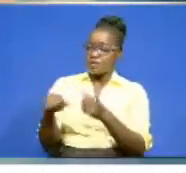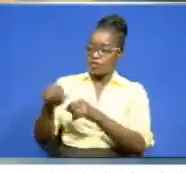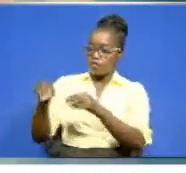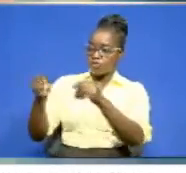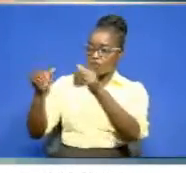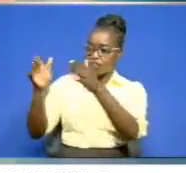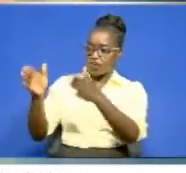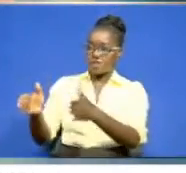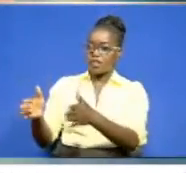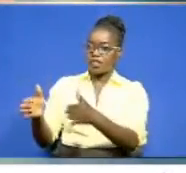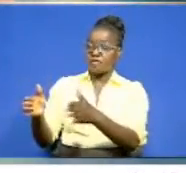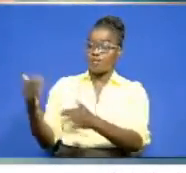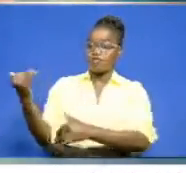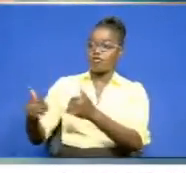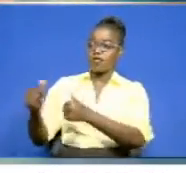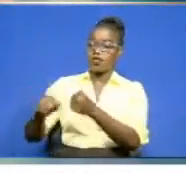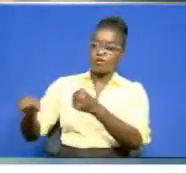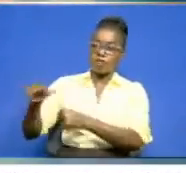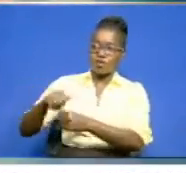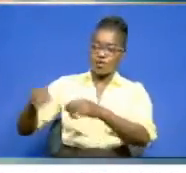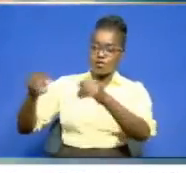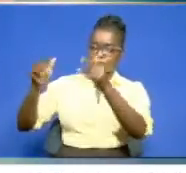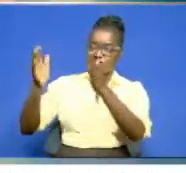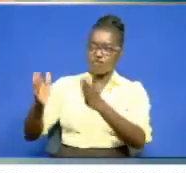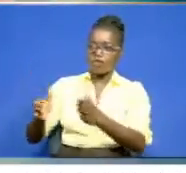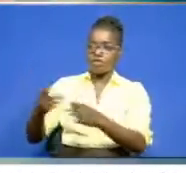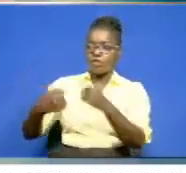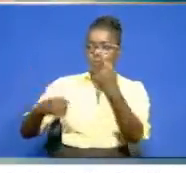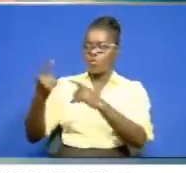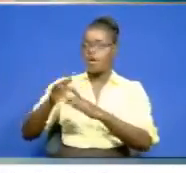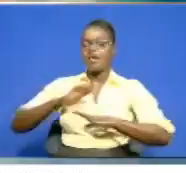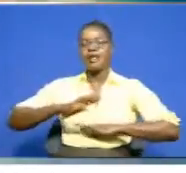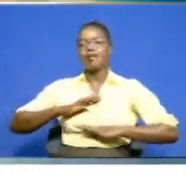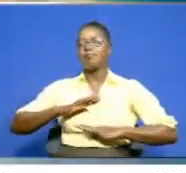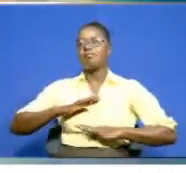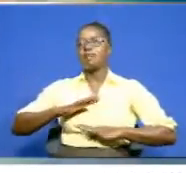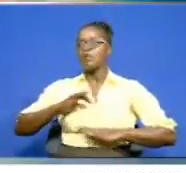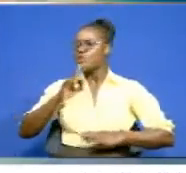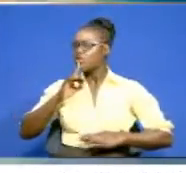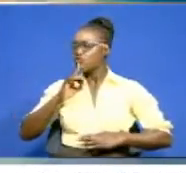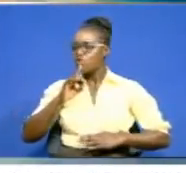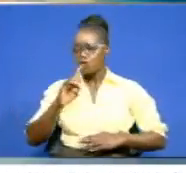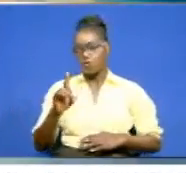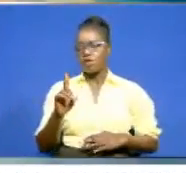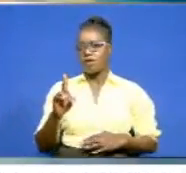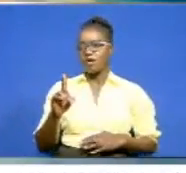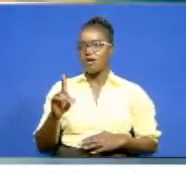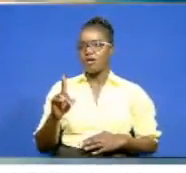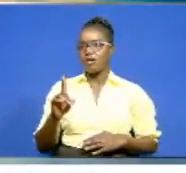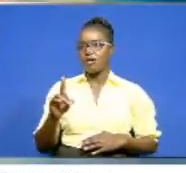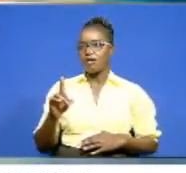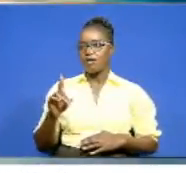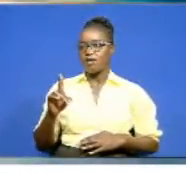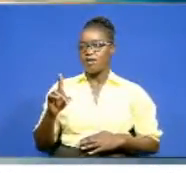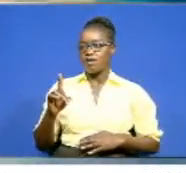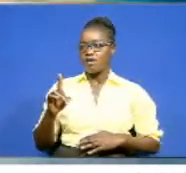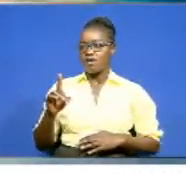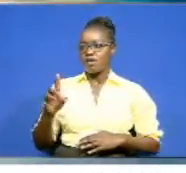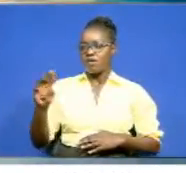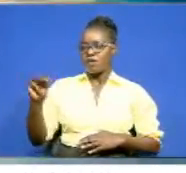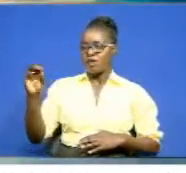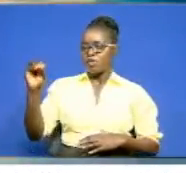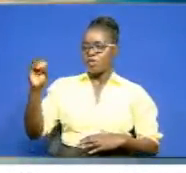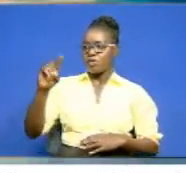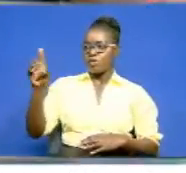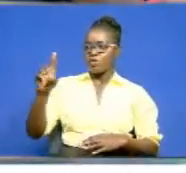qualifiers. This is the final round of qualifiers. Mm-hmm. We just need a win. Mm-hmm. So they were so sure that they can beat Mozambique. Because they have done so